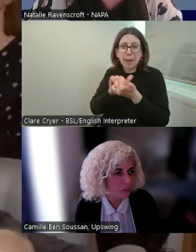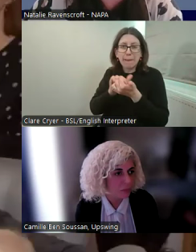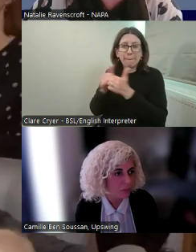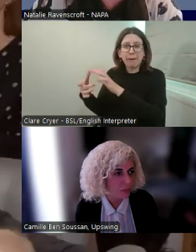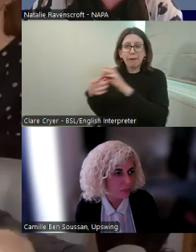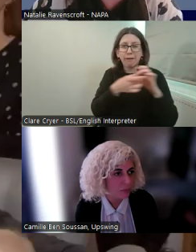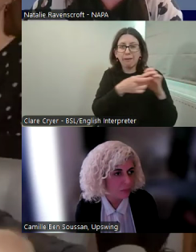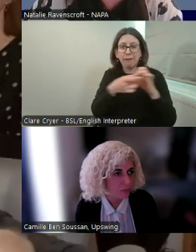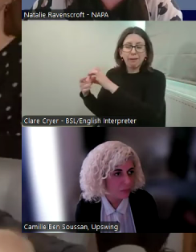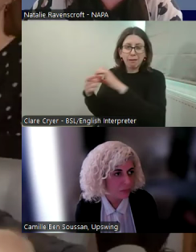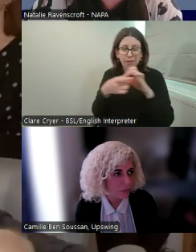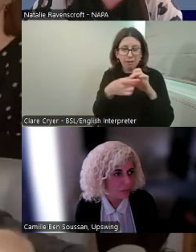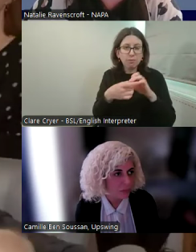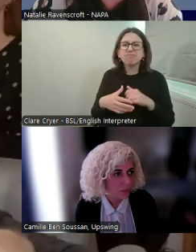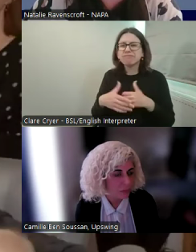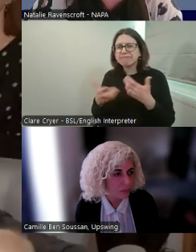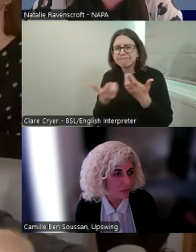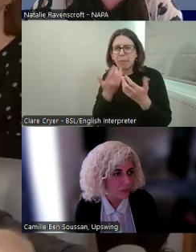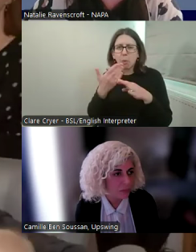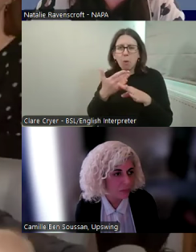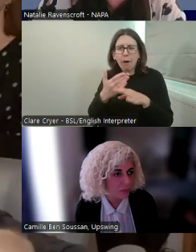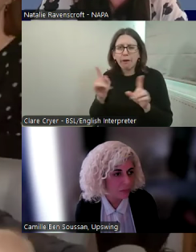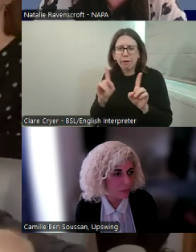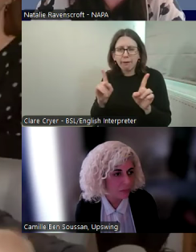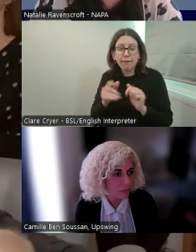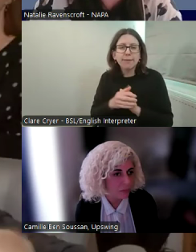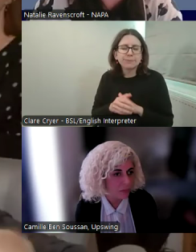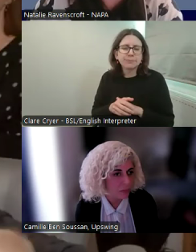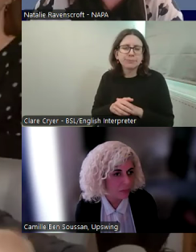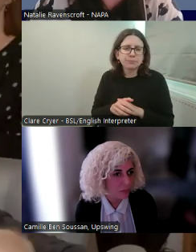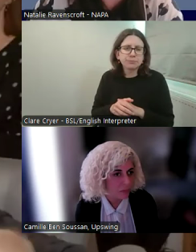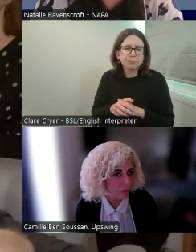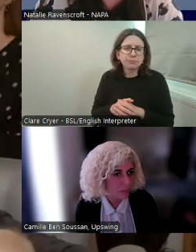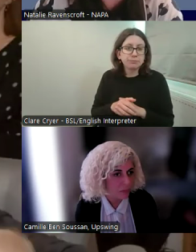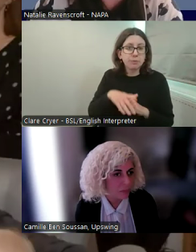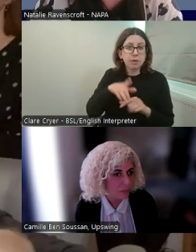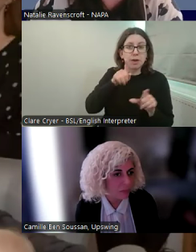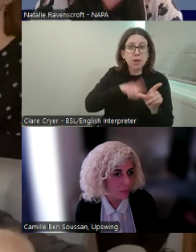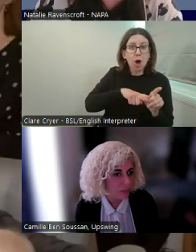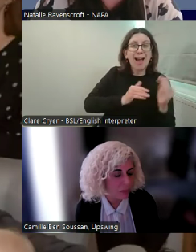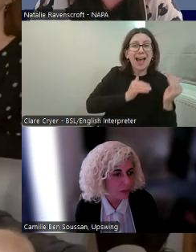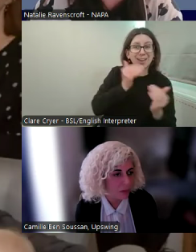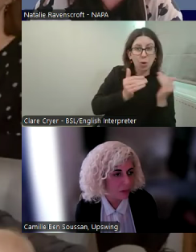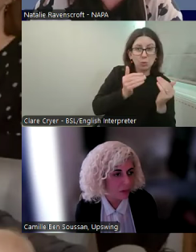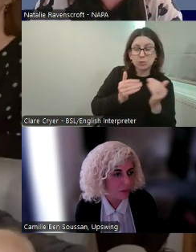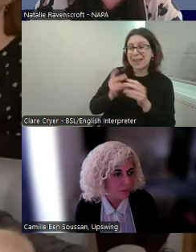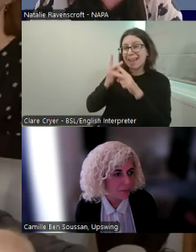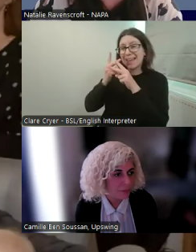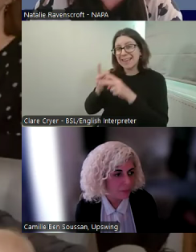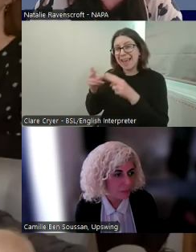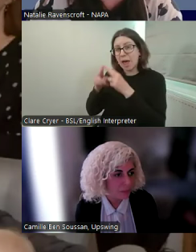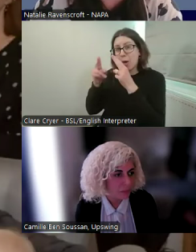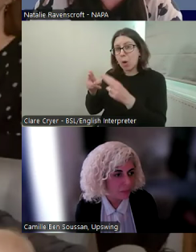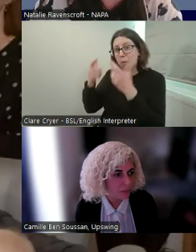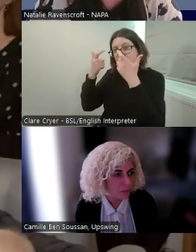Some other strands of our work have been connecting younger adults and care home residents.